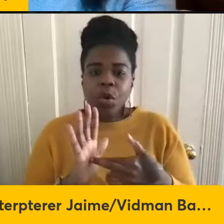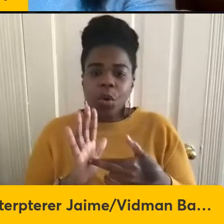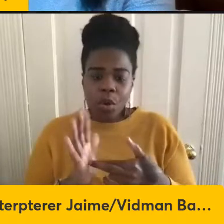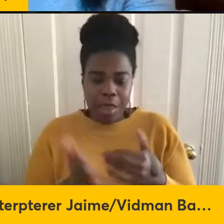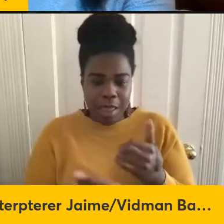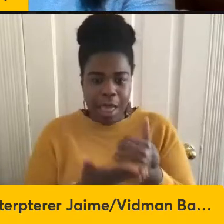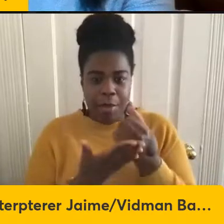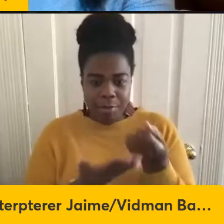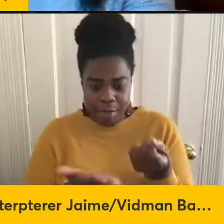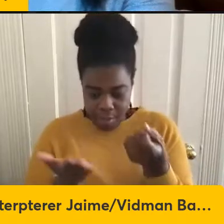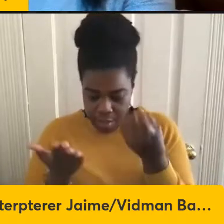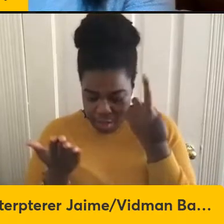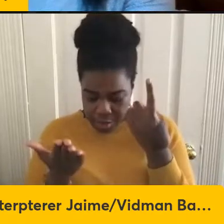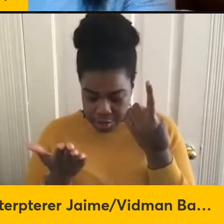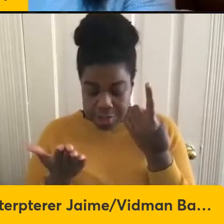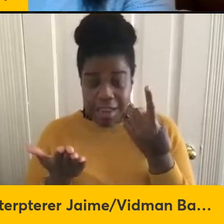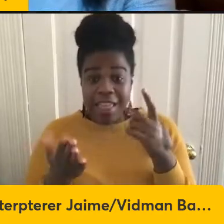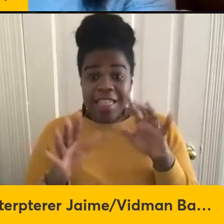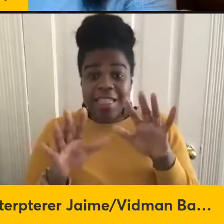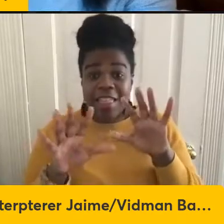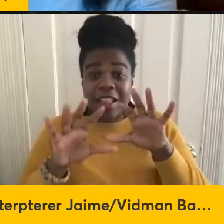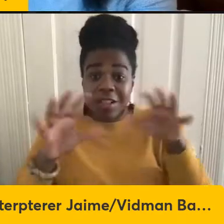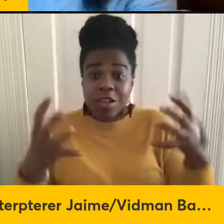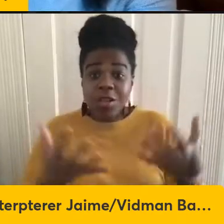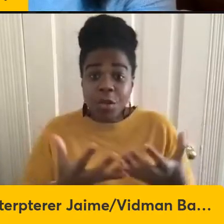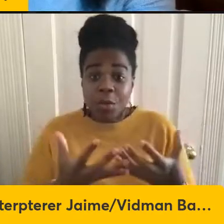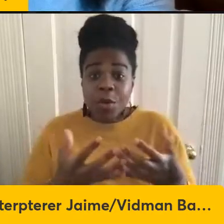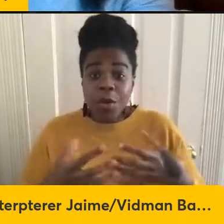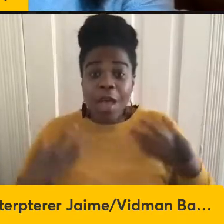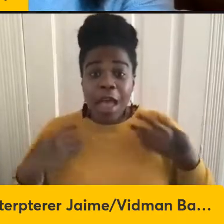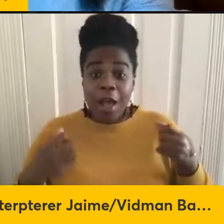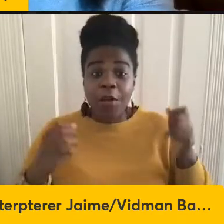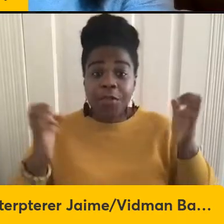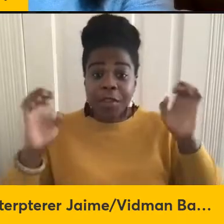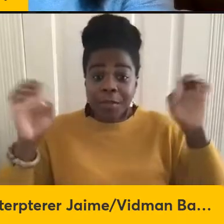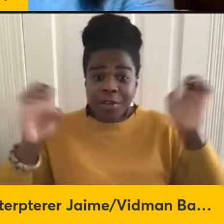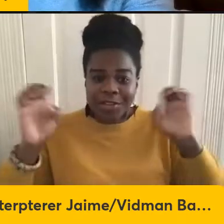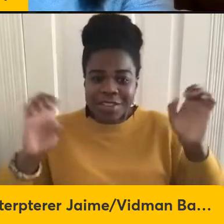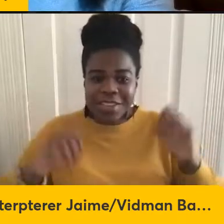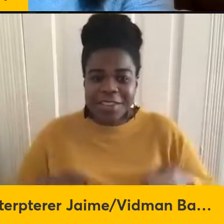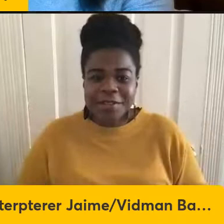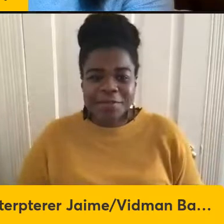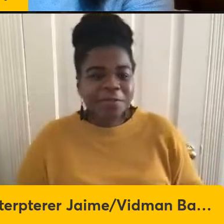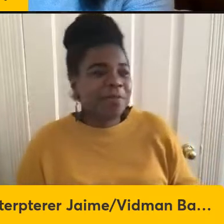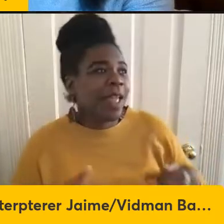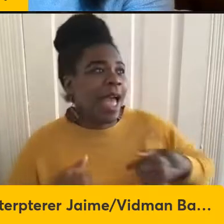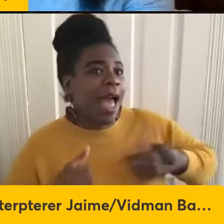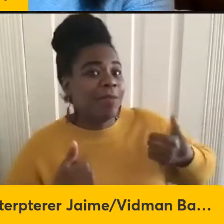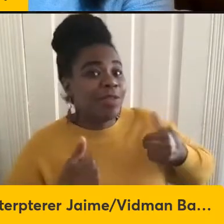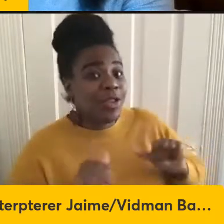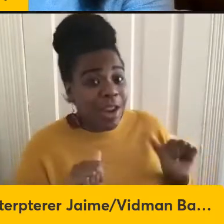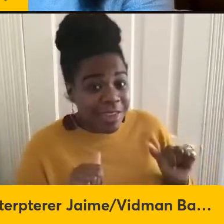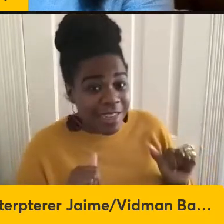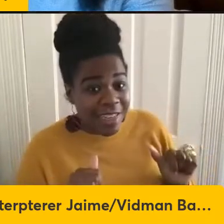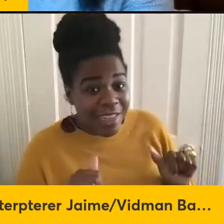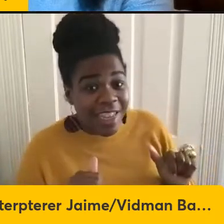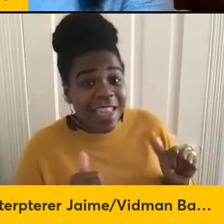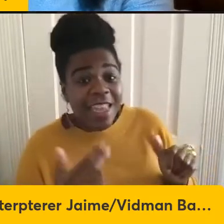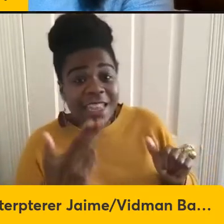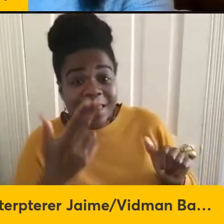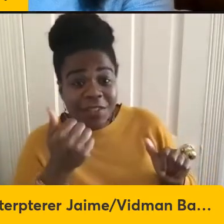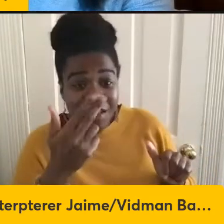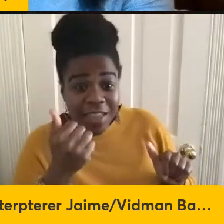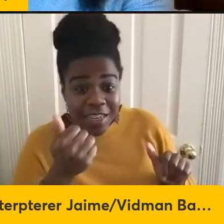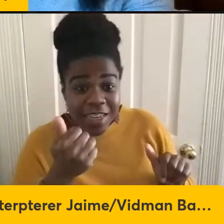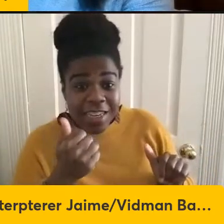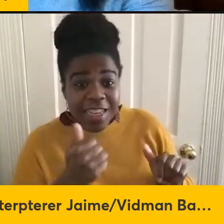understand this global health emergency. Well, I'm trying to be it's quite funny because, you know, when you said what